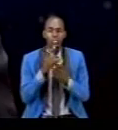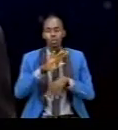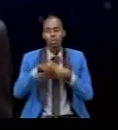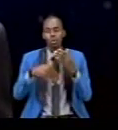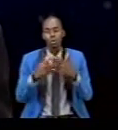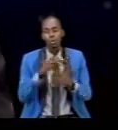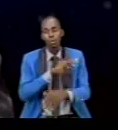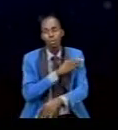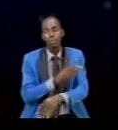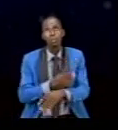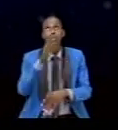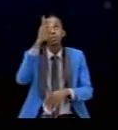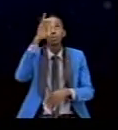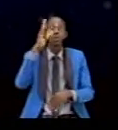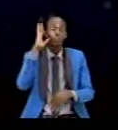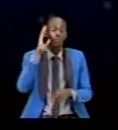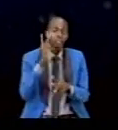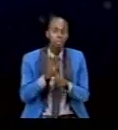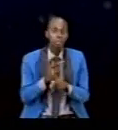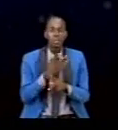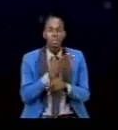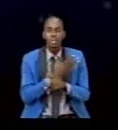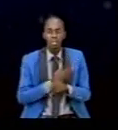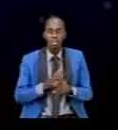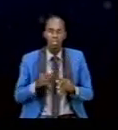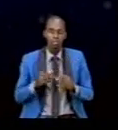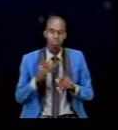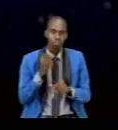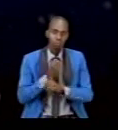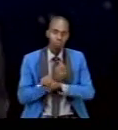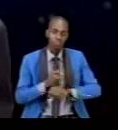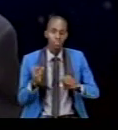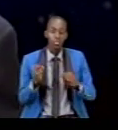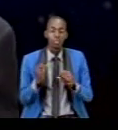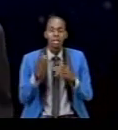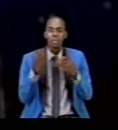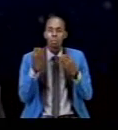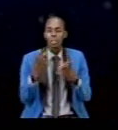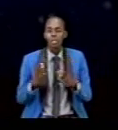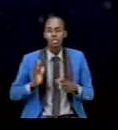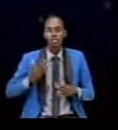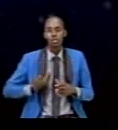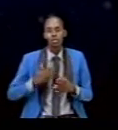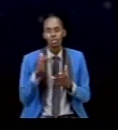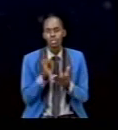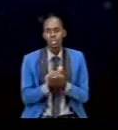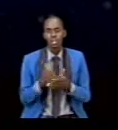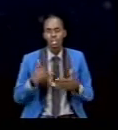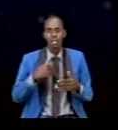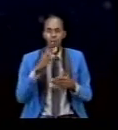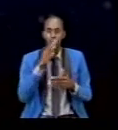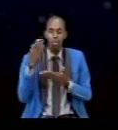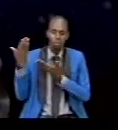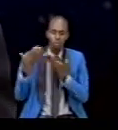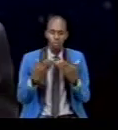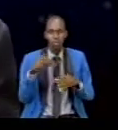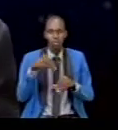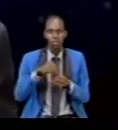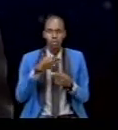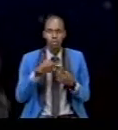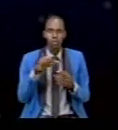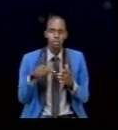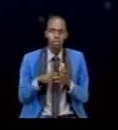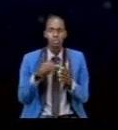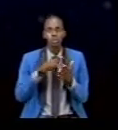and preserve as many souls as have been harvested into the kingdom since the crusade began. Pray